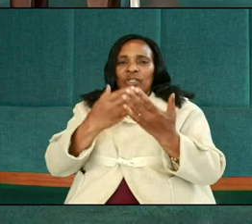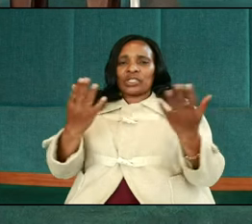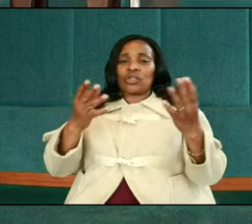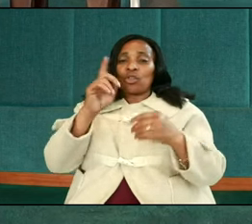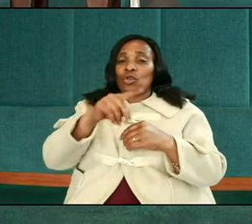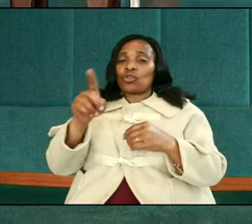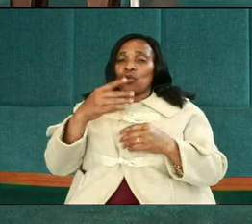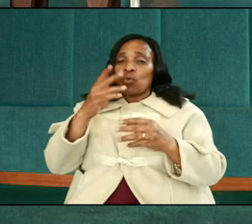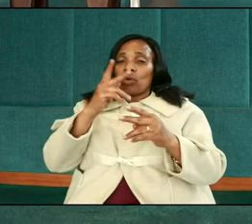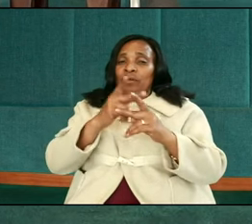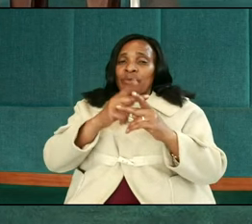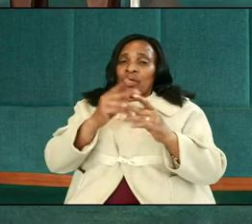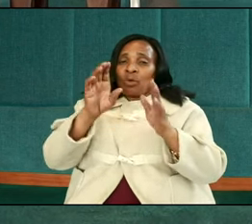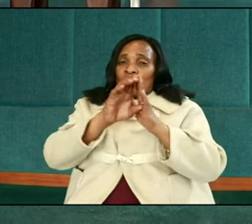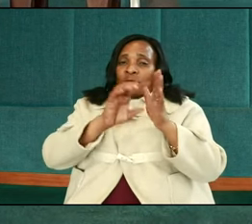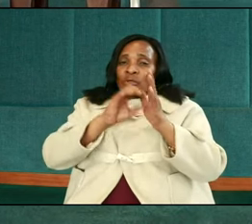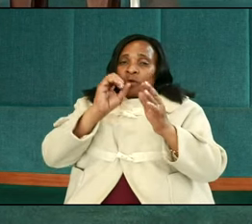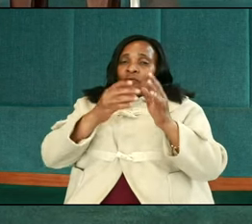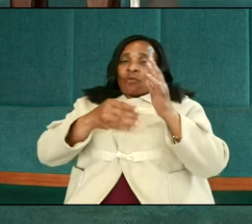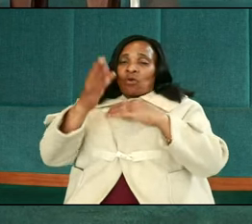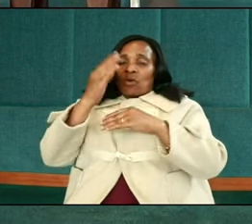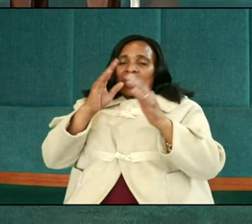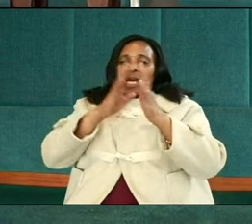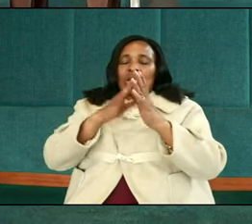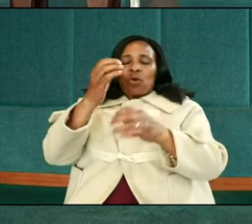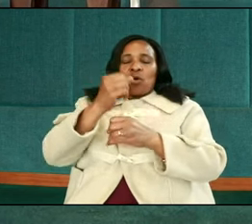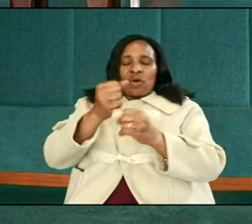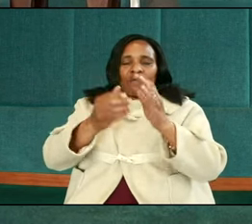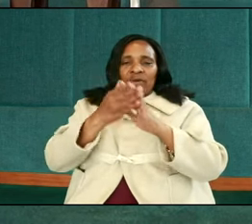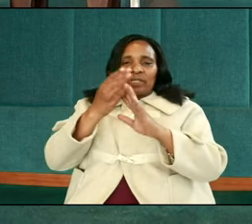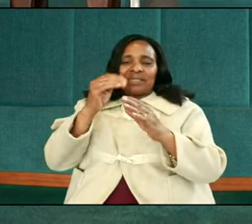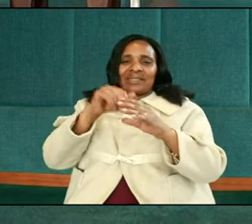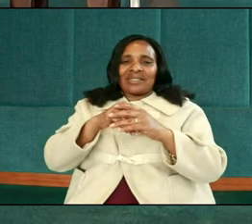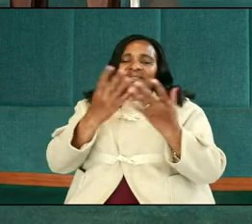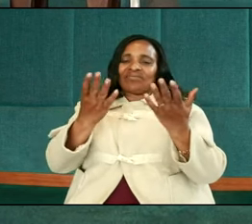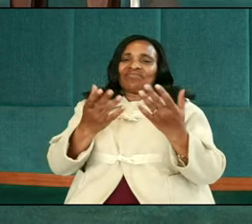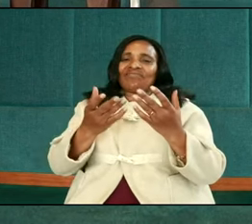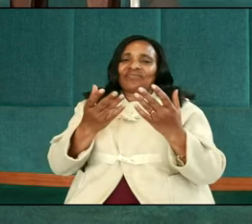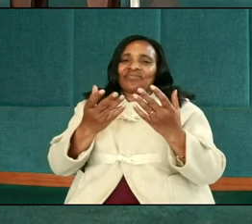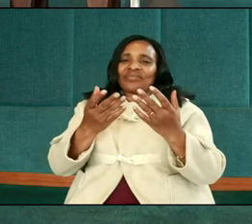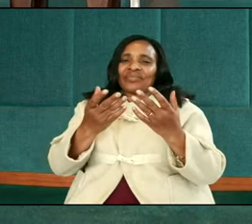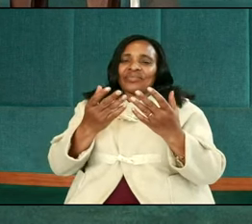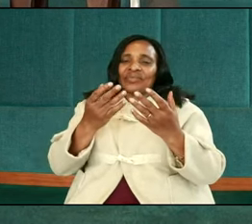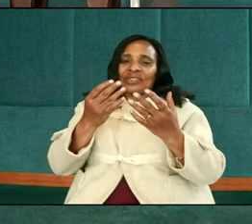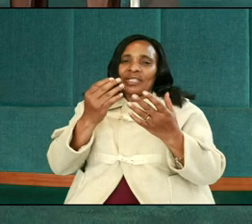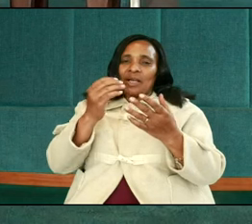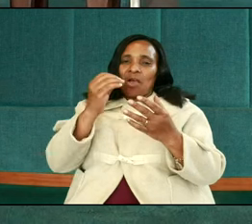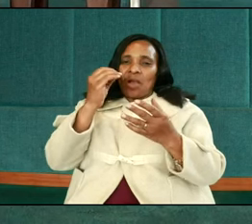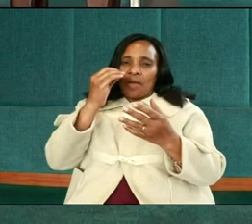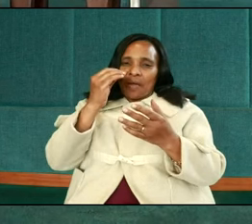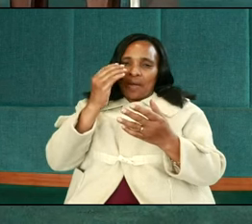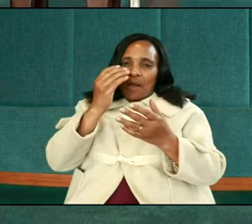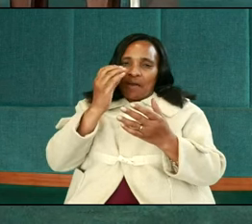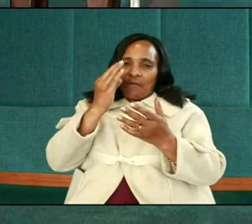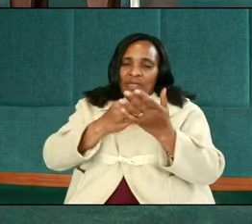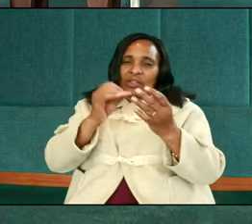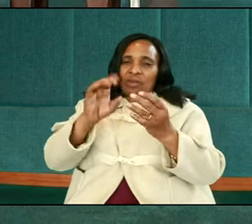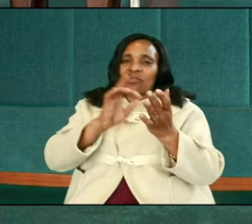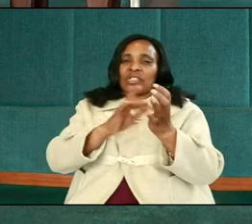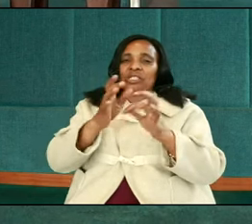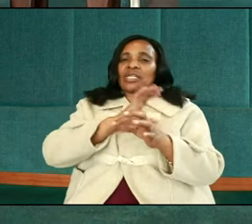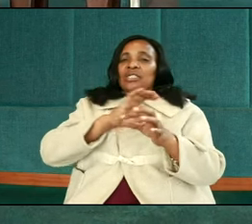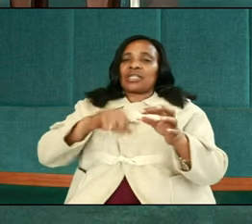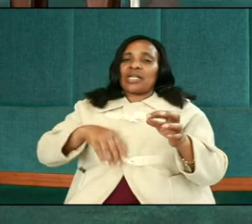the commandments of God and hold fast to the faith of Jesus Christ. This is a description of the saints here on earth, underneath the